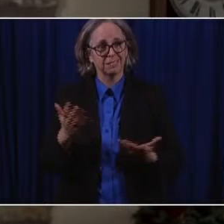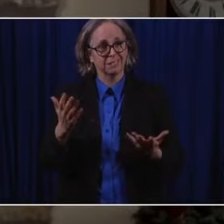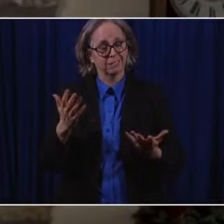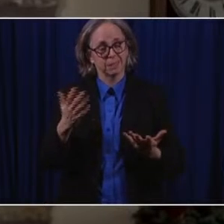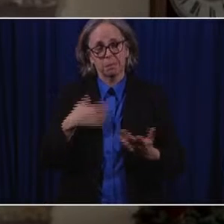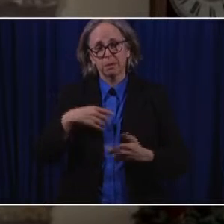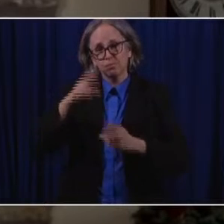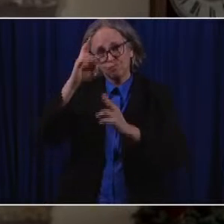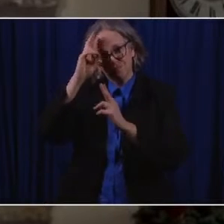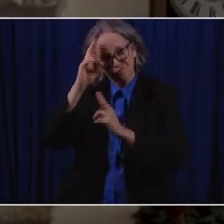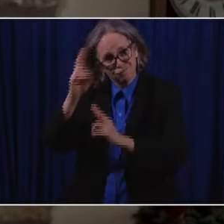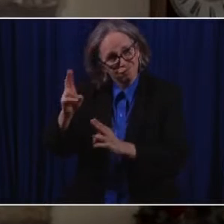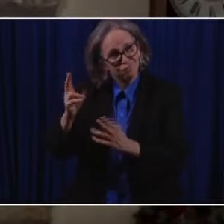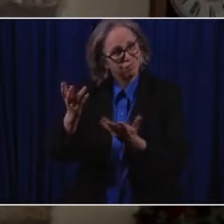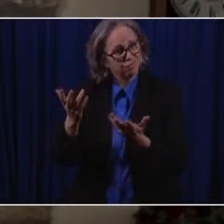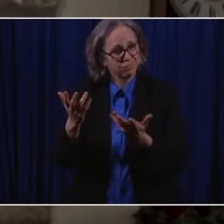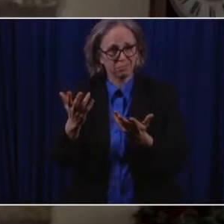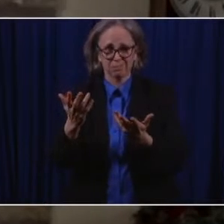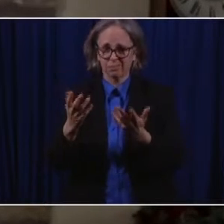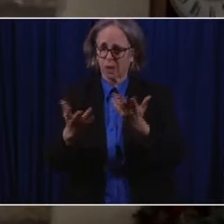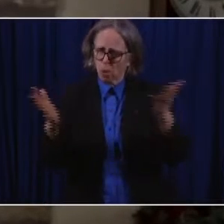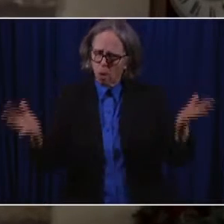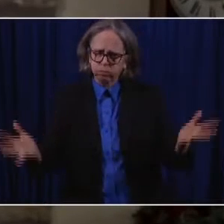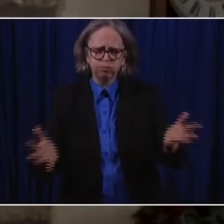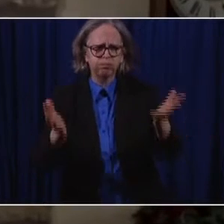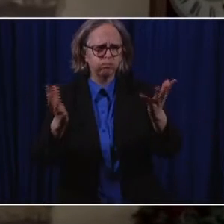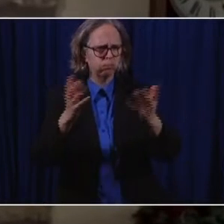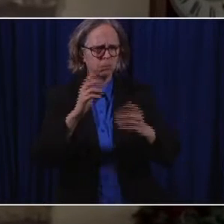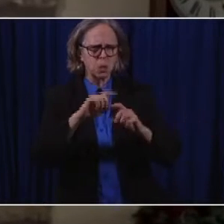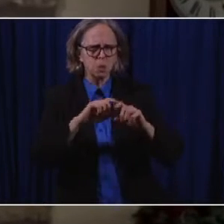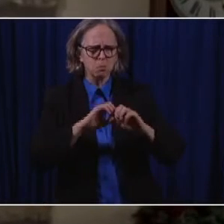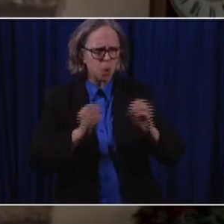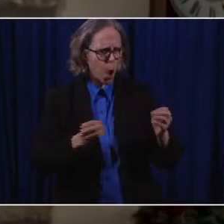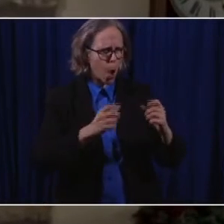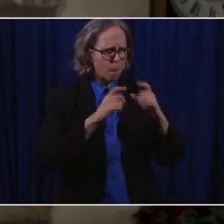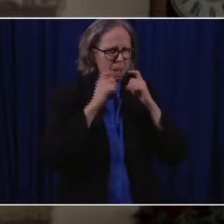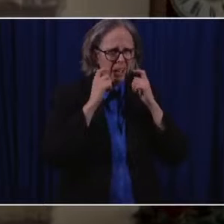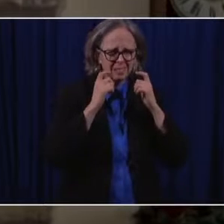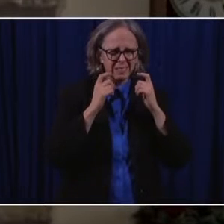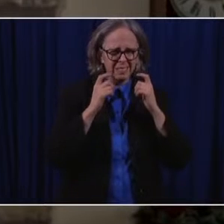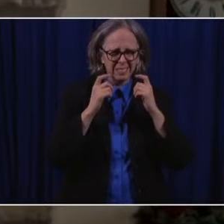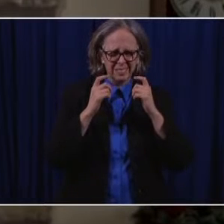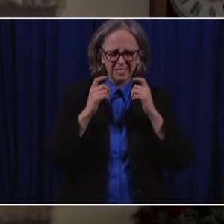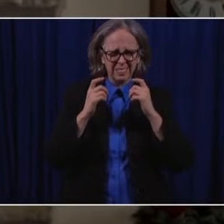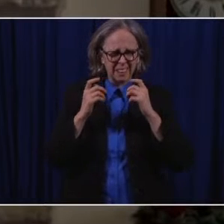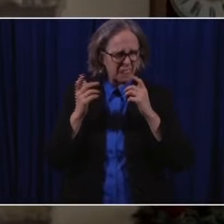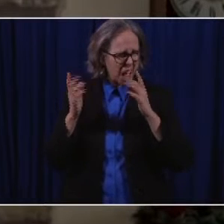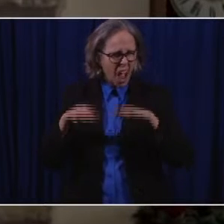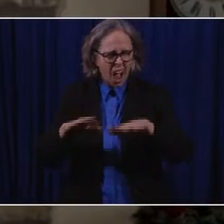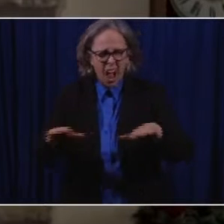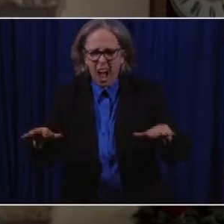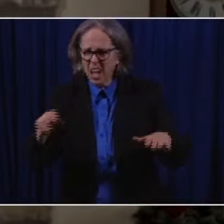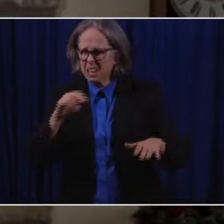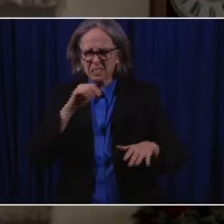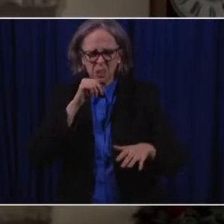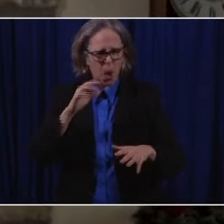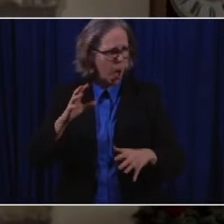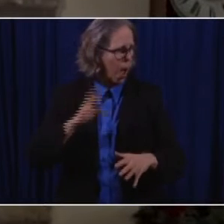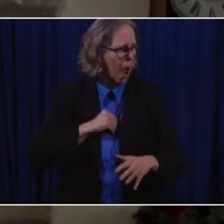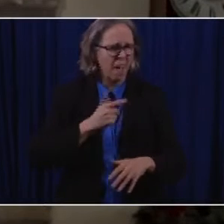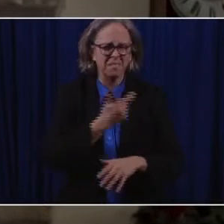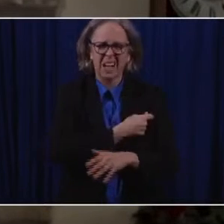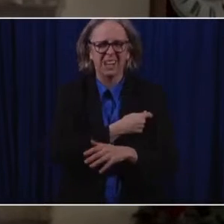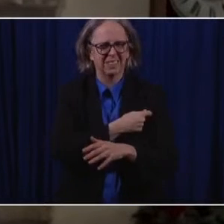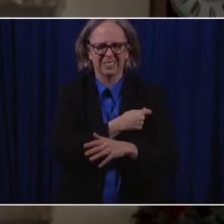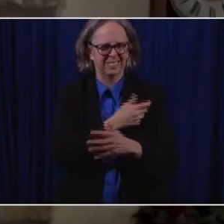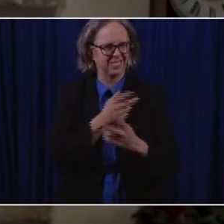wearing a mask and then to promote not taking a vaccine, would mean that we have no